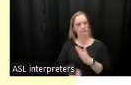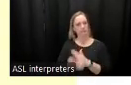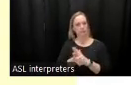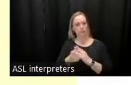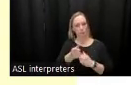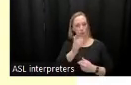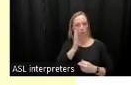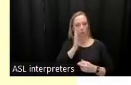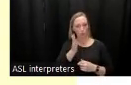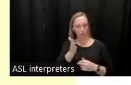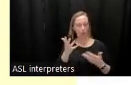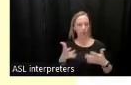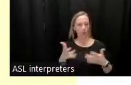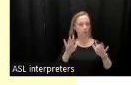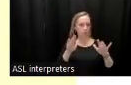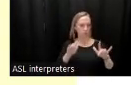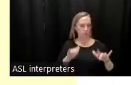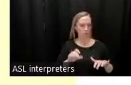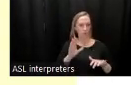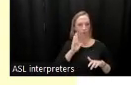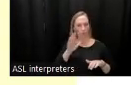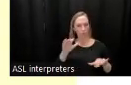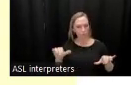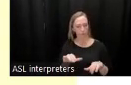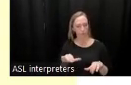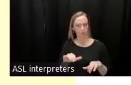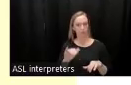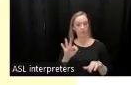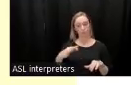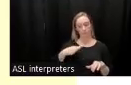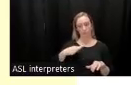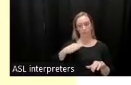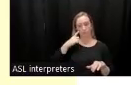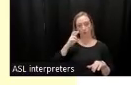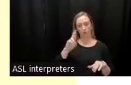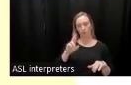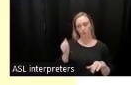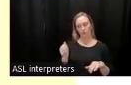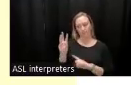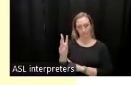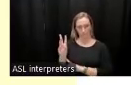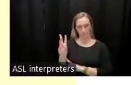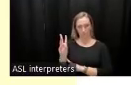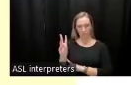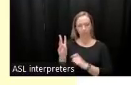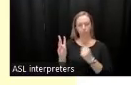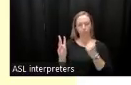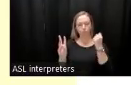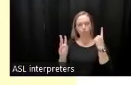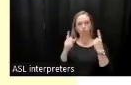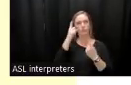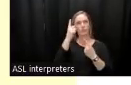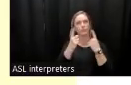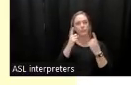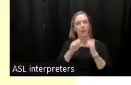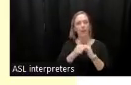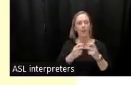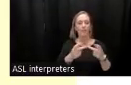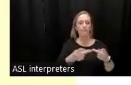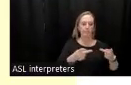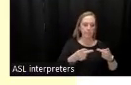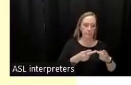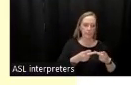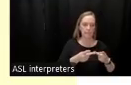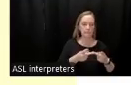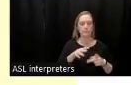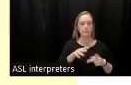have worked on or will work on if you apply for the R16 mechanism. So think about how place and institutional